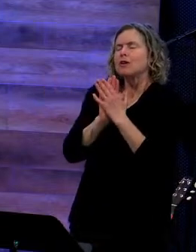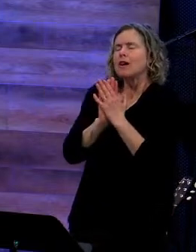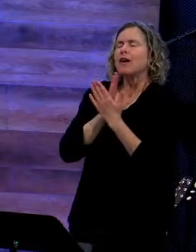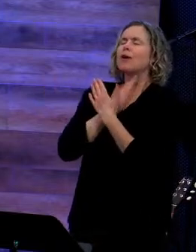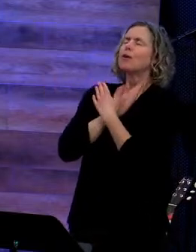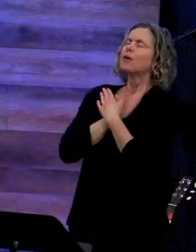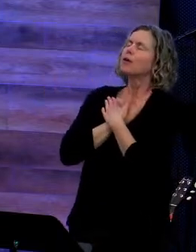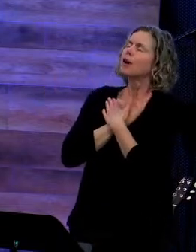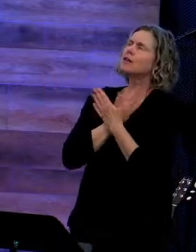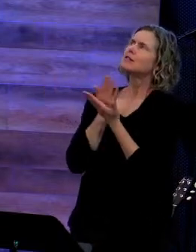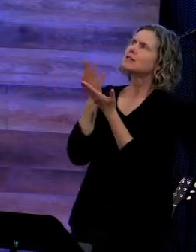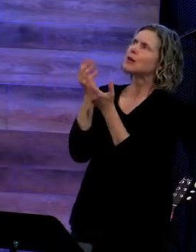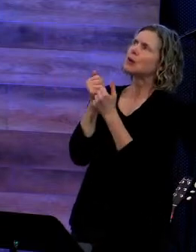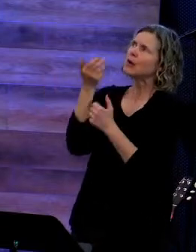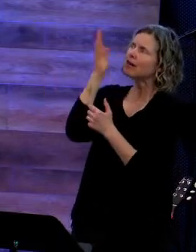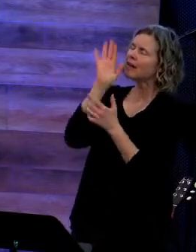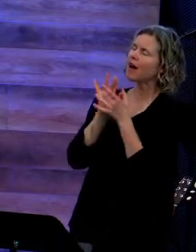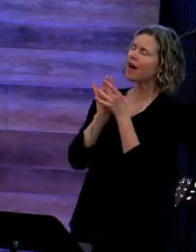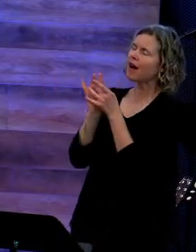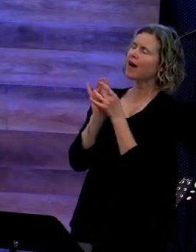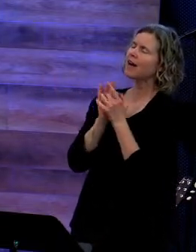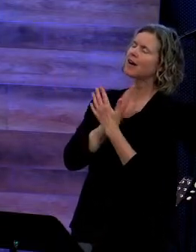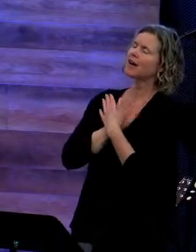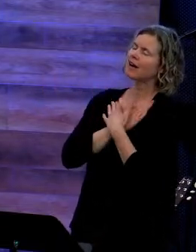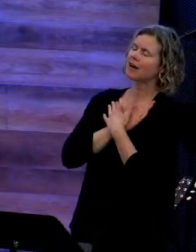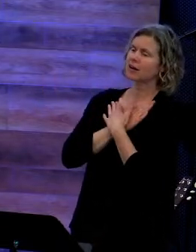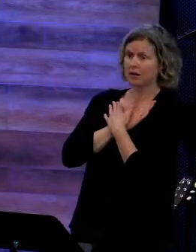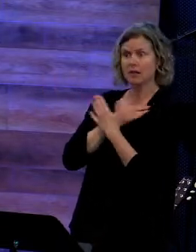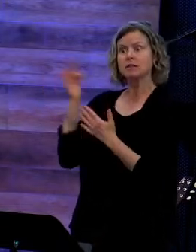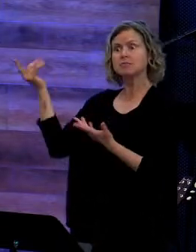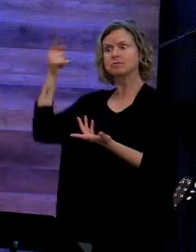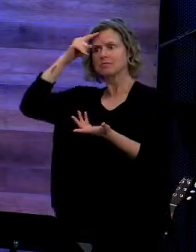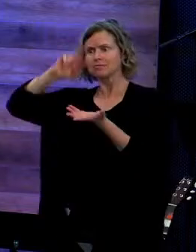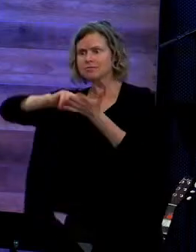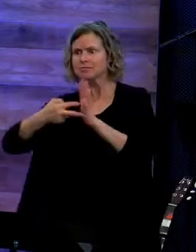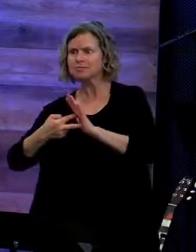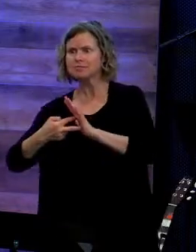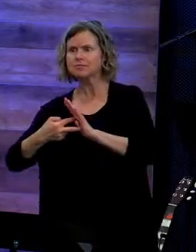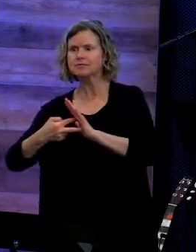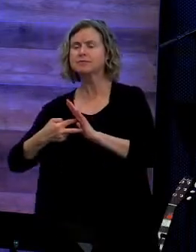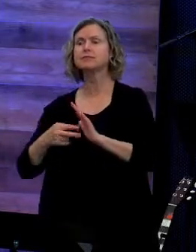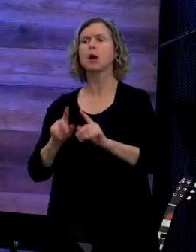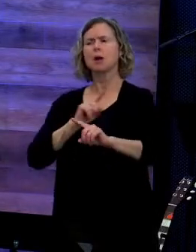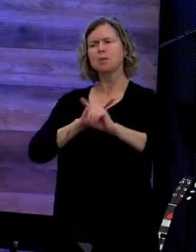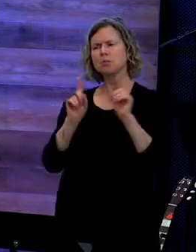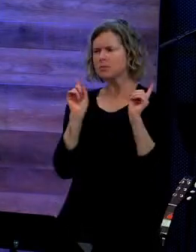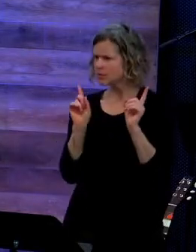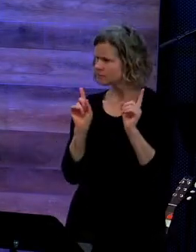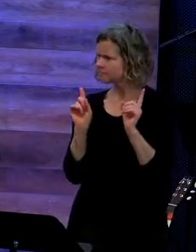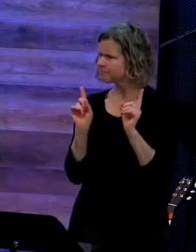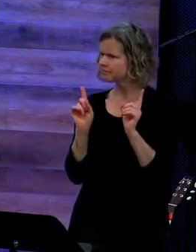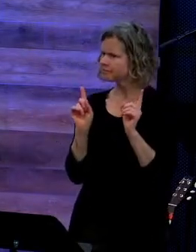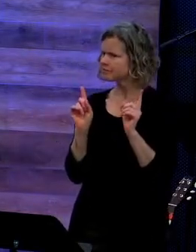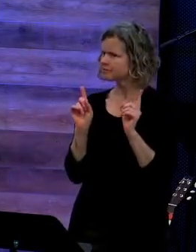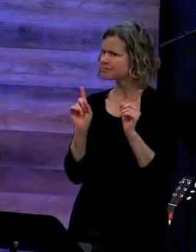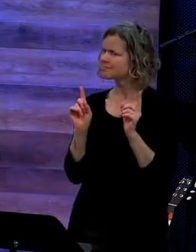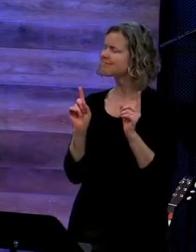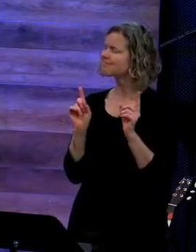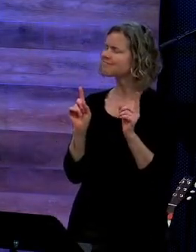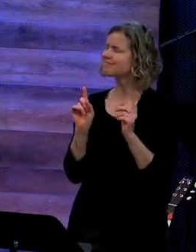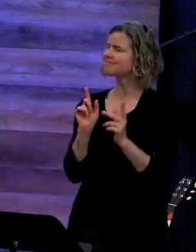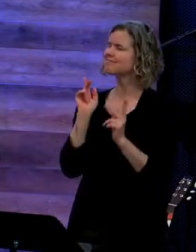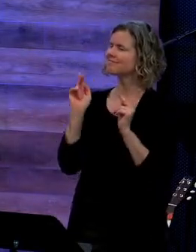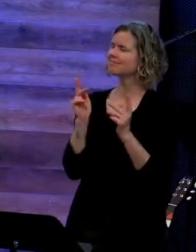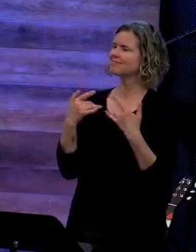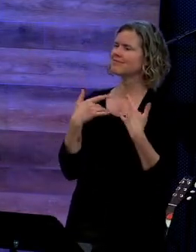doesn't last. Instead of enjoying the seventh day rest, instead of obeying God with all of our hearts and minds and souls and strength, human